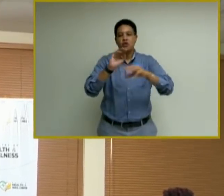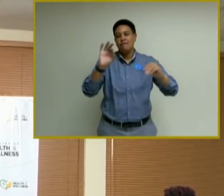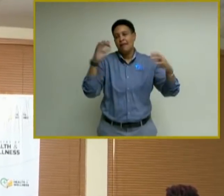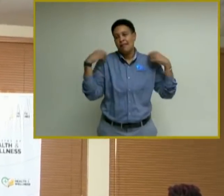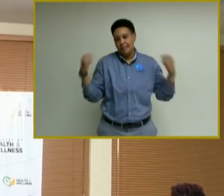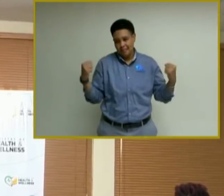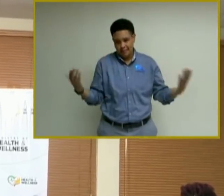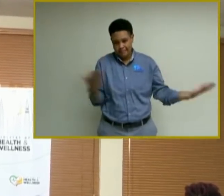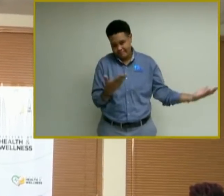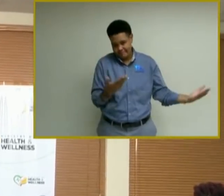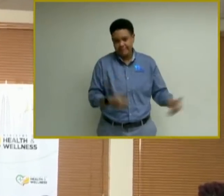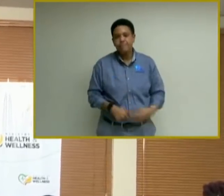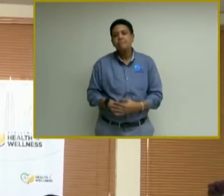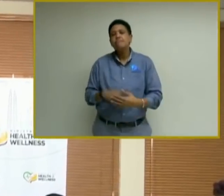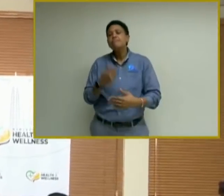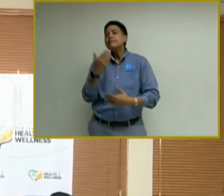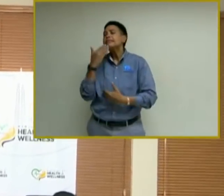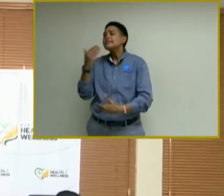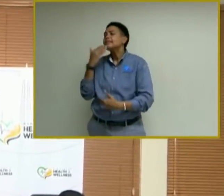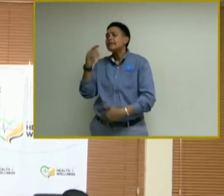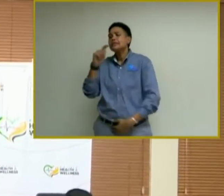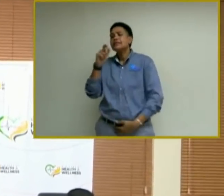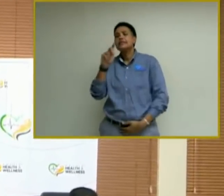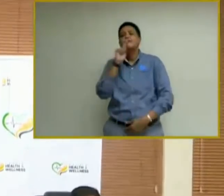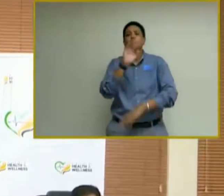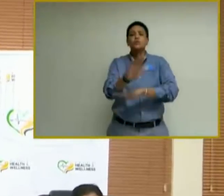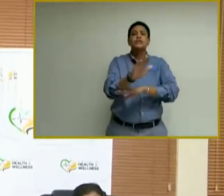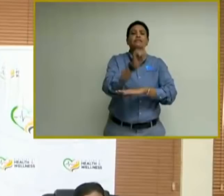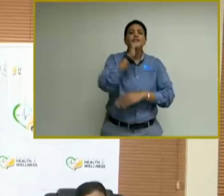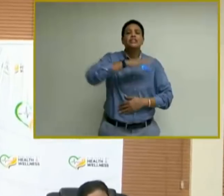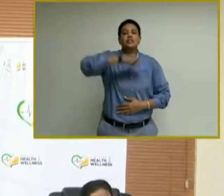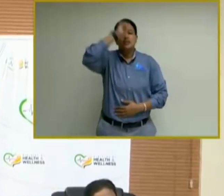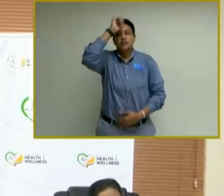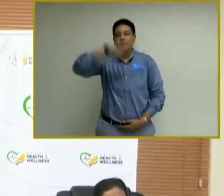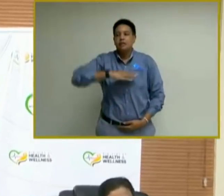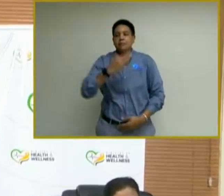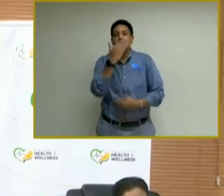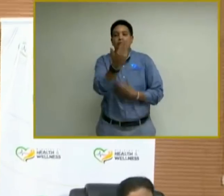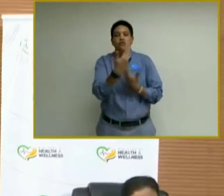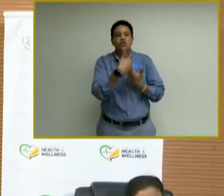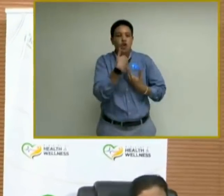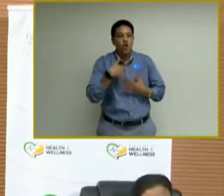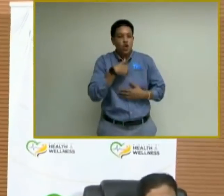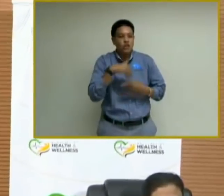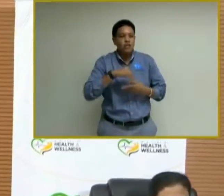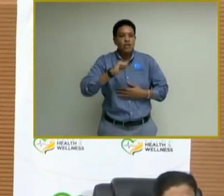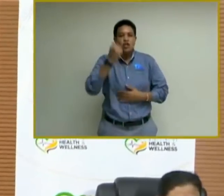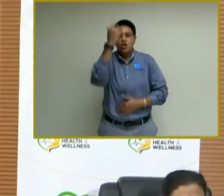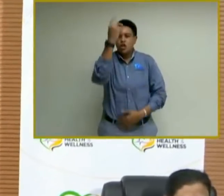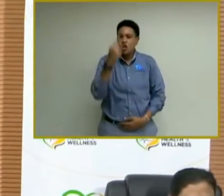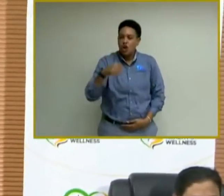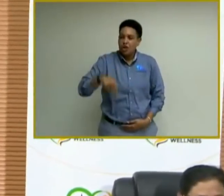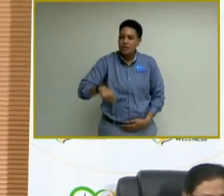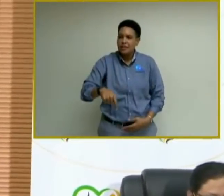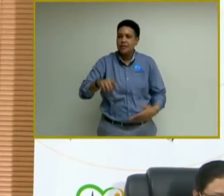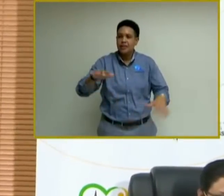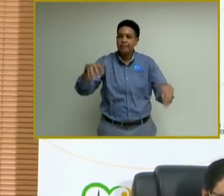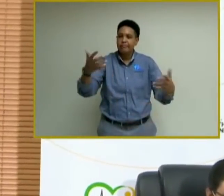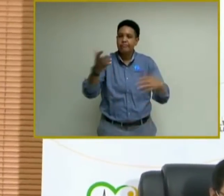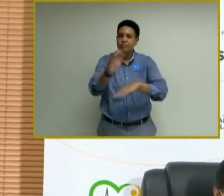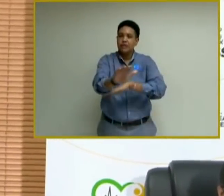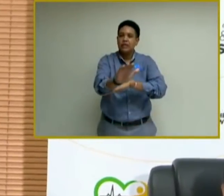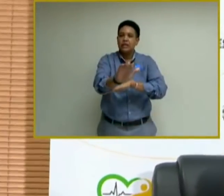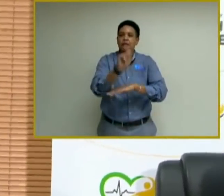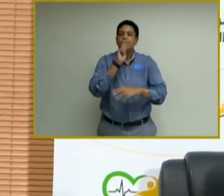Thank you very much, Stephen. Good evening, ladies and gentlemen. Thank you for joining us in another Thursday